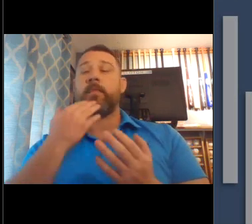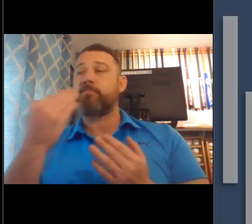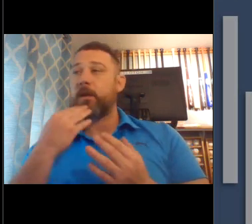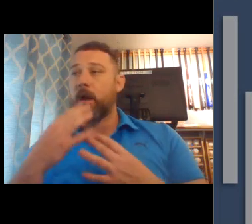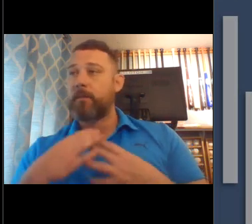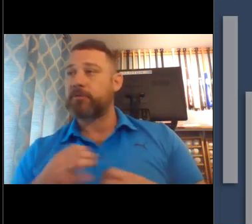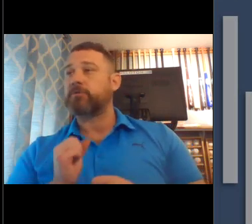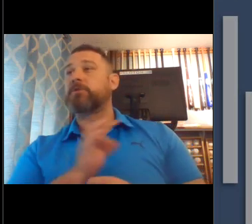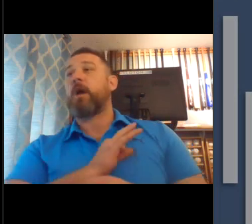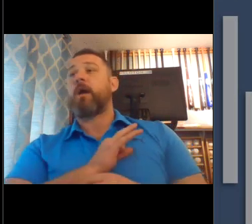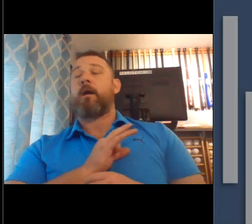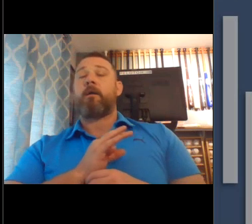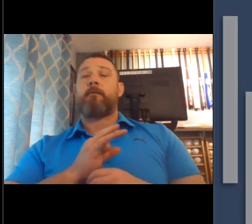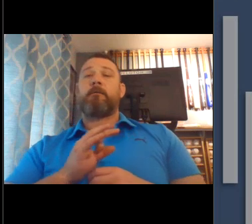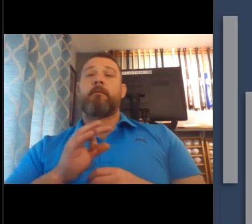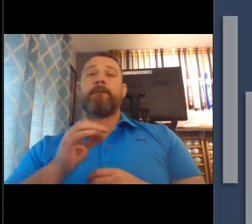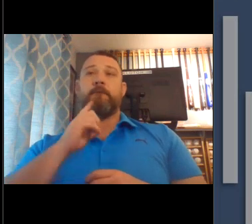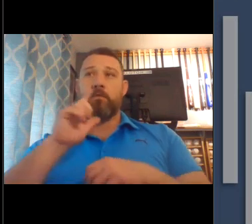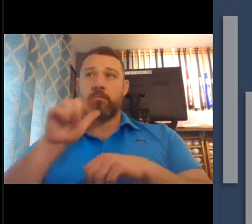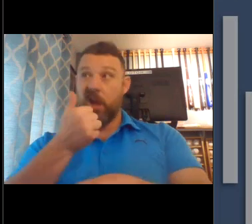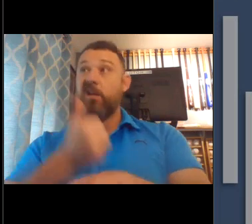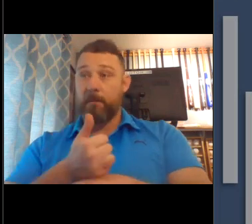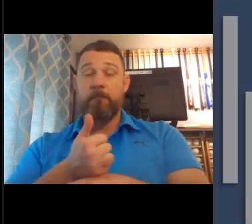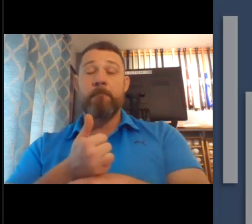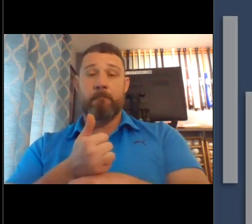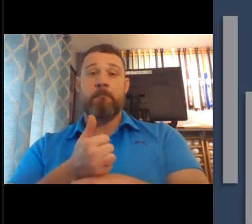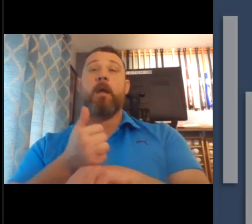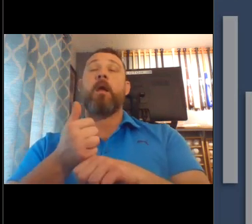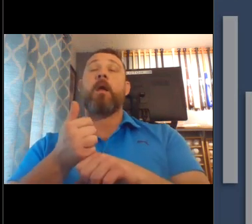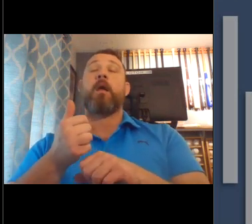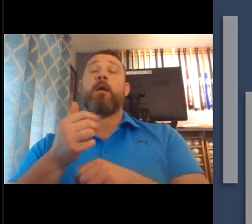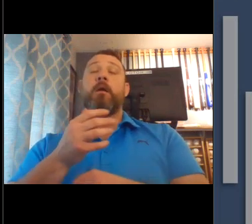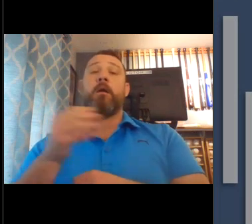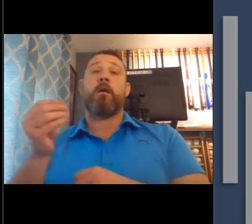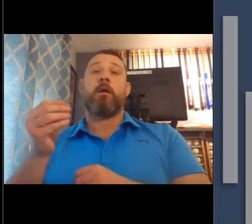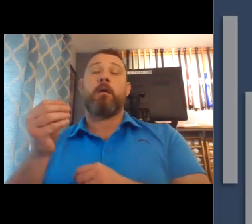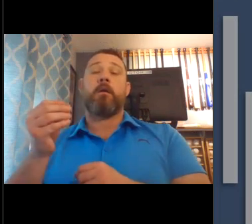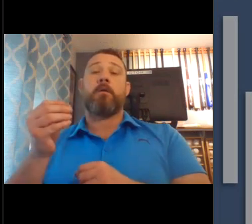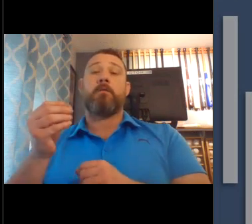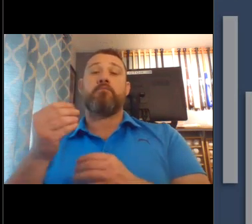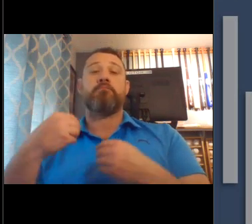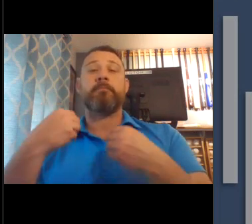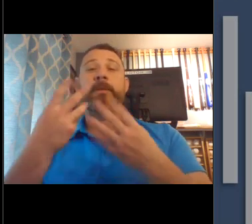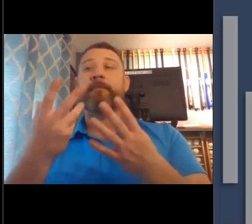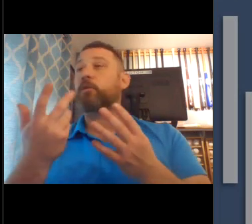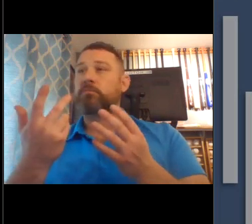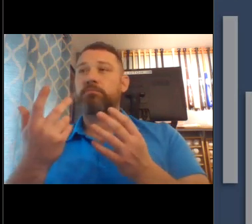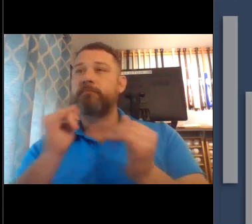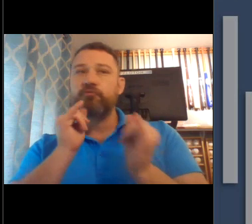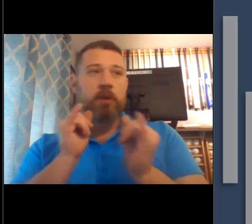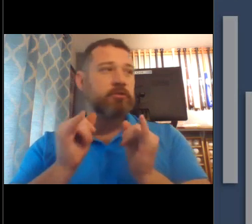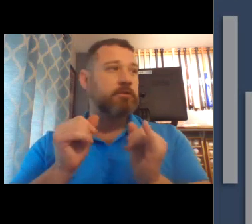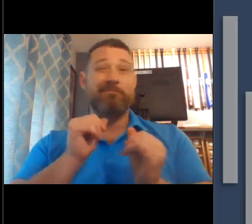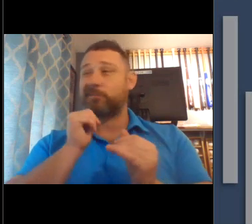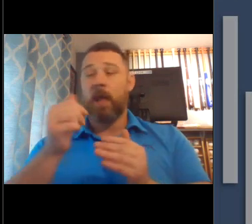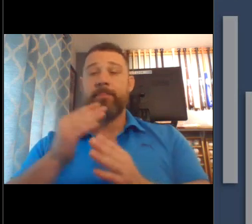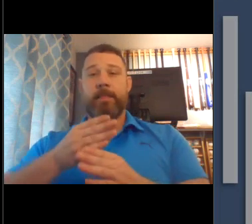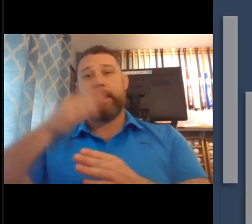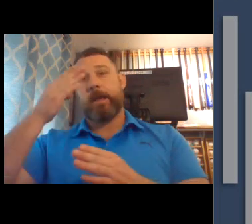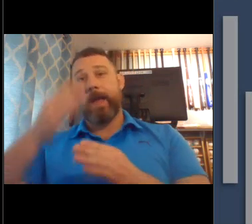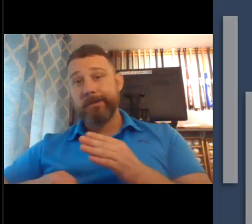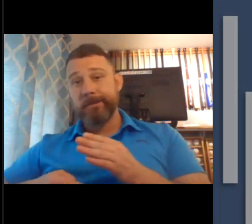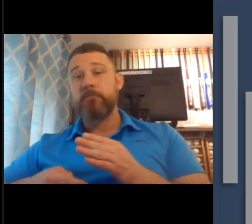for certainly setting that up for us and arranging that. And to give you instruction that this is not the end. We would like